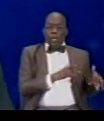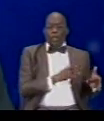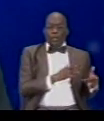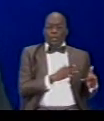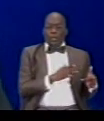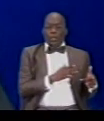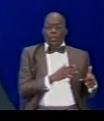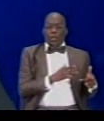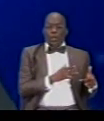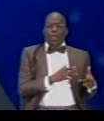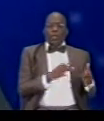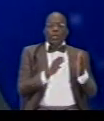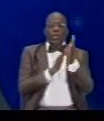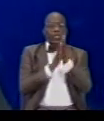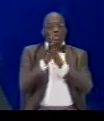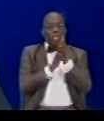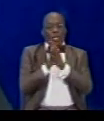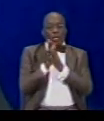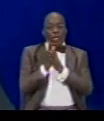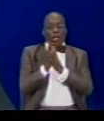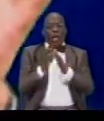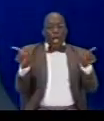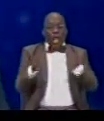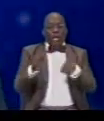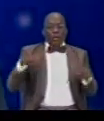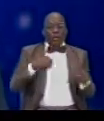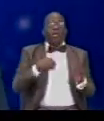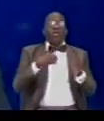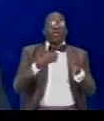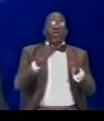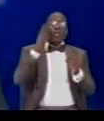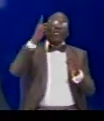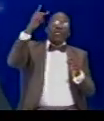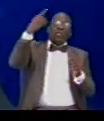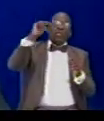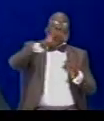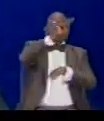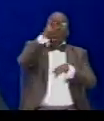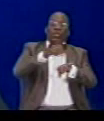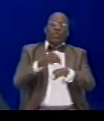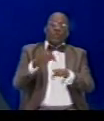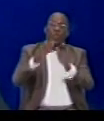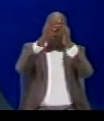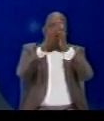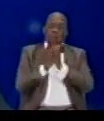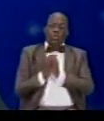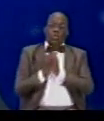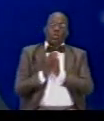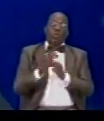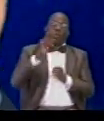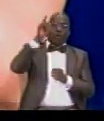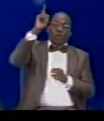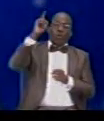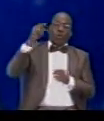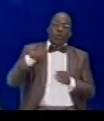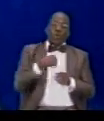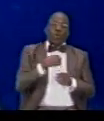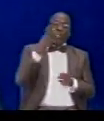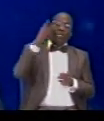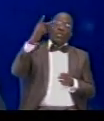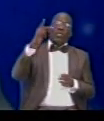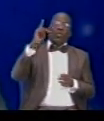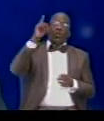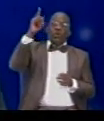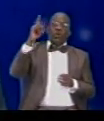our desire is to see the nations worship you. Our cry, our prayers is to sing your praise to the ends of the